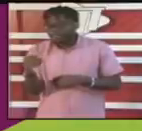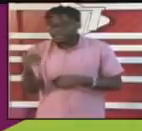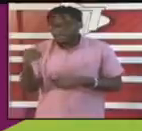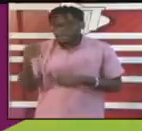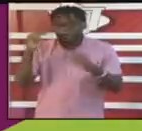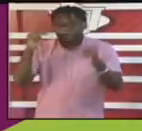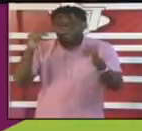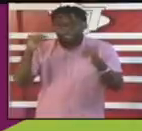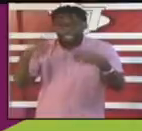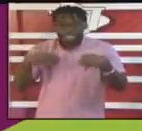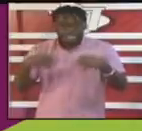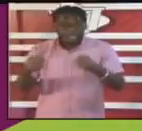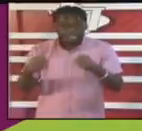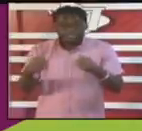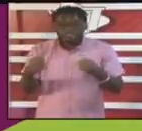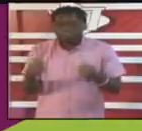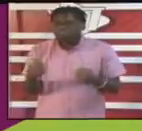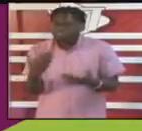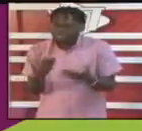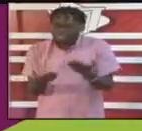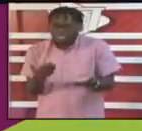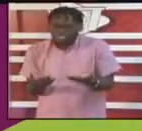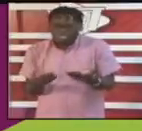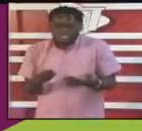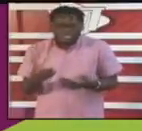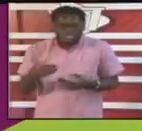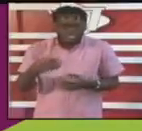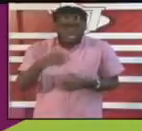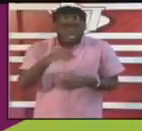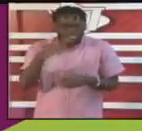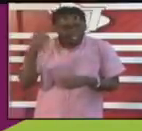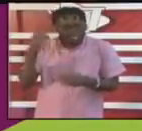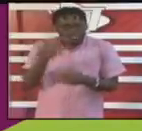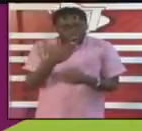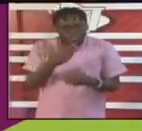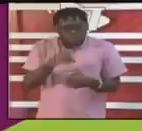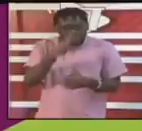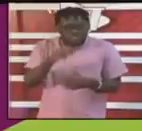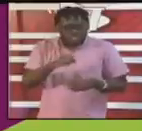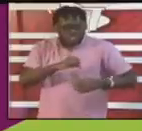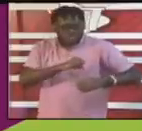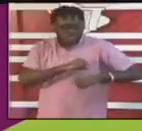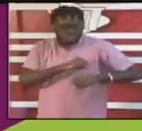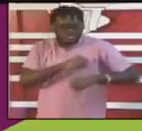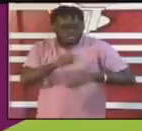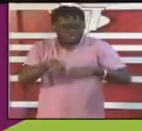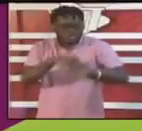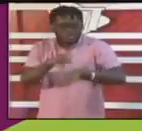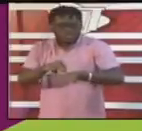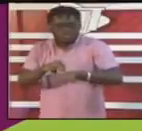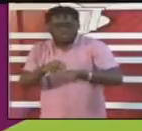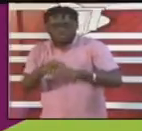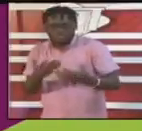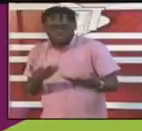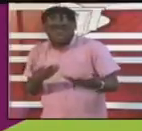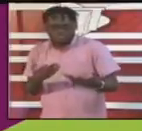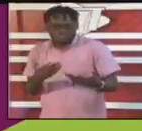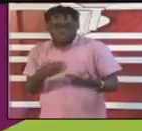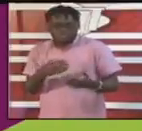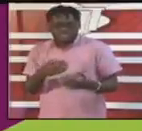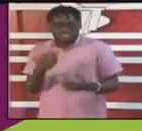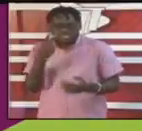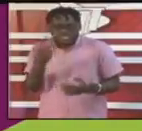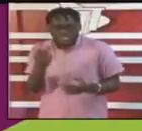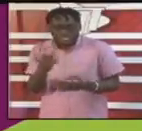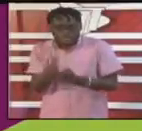is also impacting on the health sector. We are witnessing some very ugly scenes with